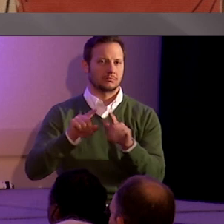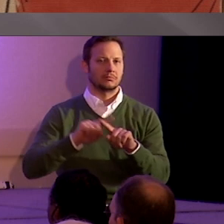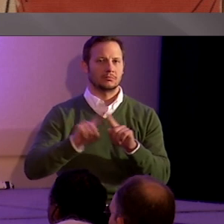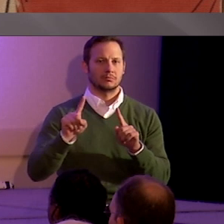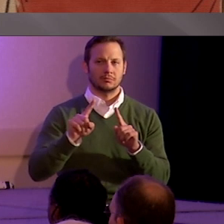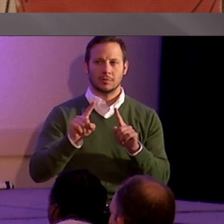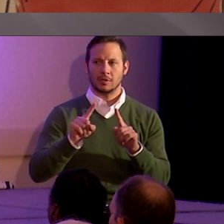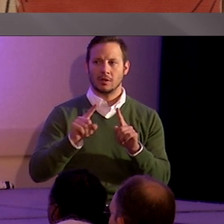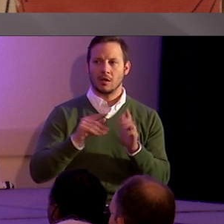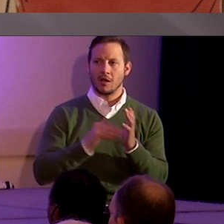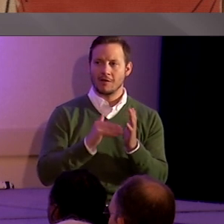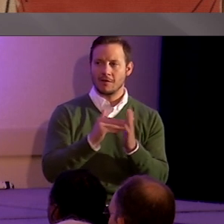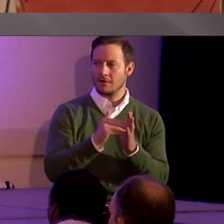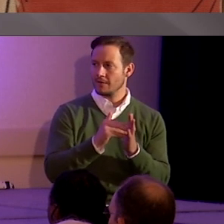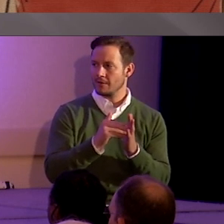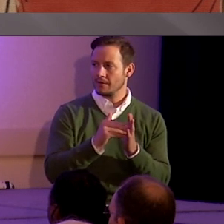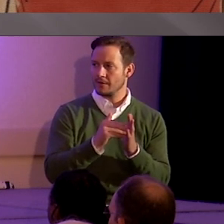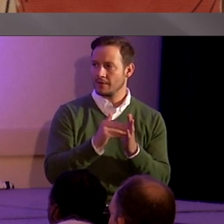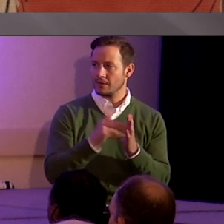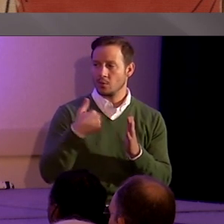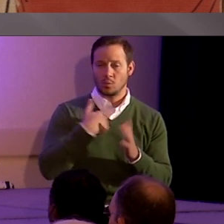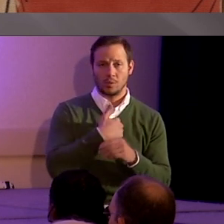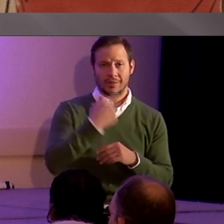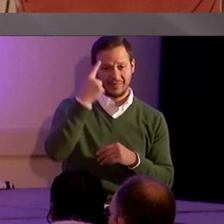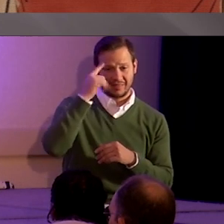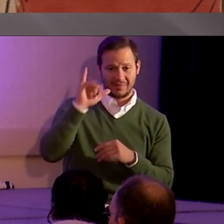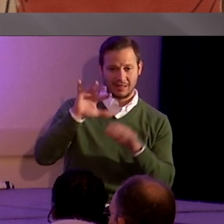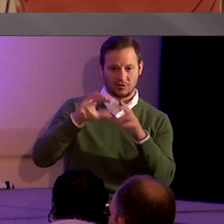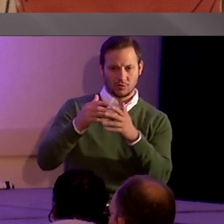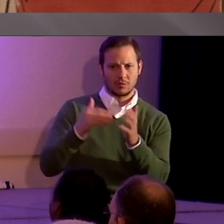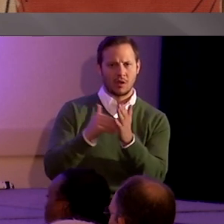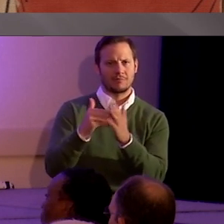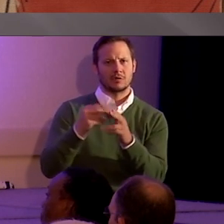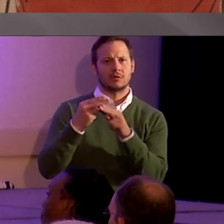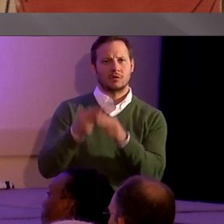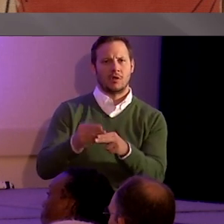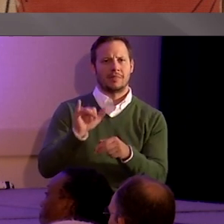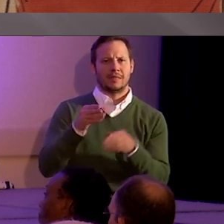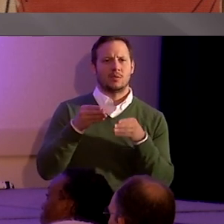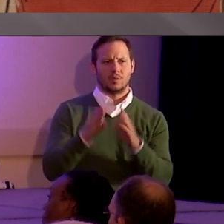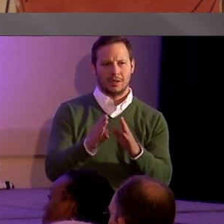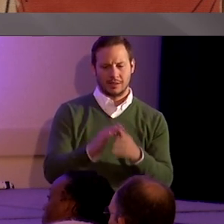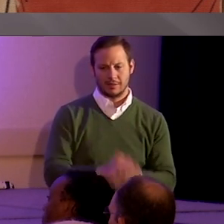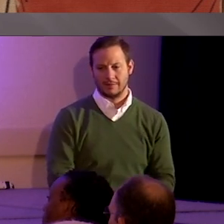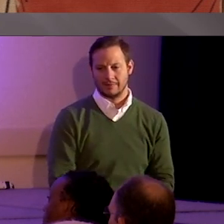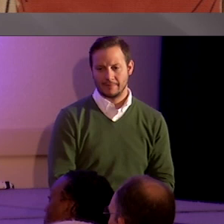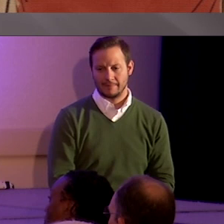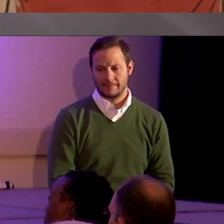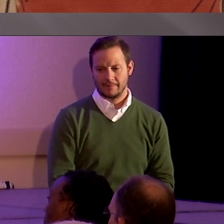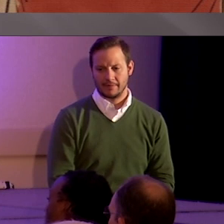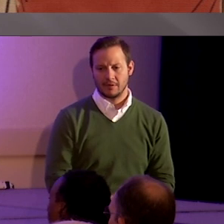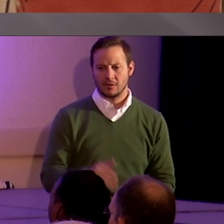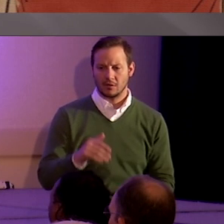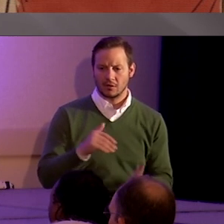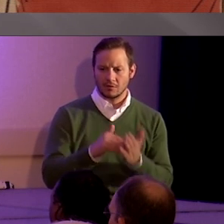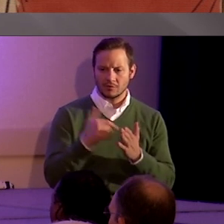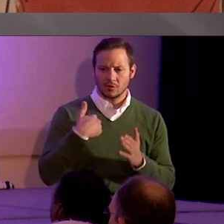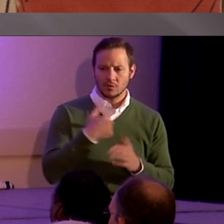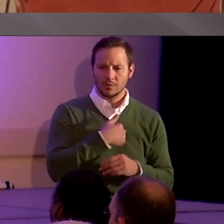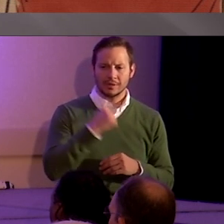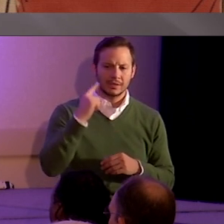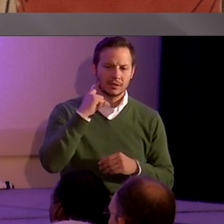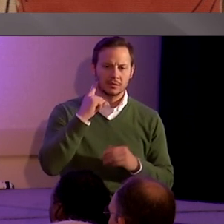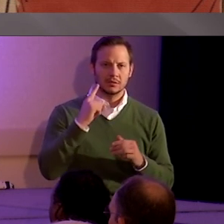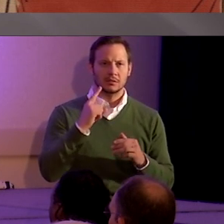feminine, whatever you think of that group. And they're often referred to in that way. We often hear about the small number of